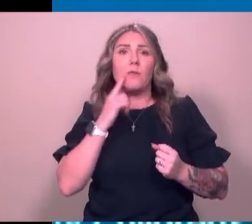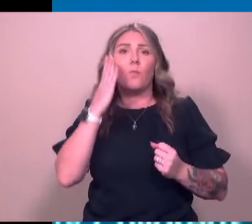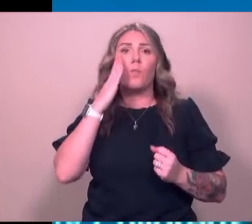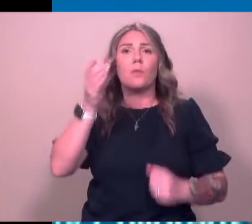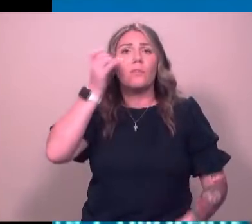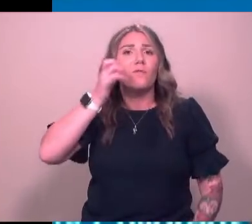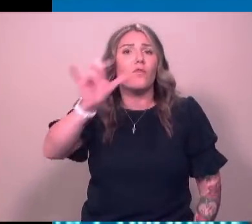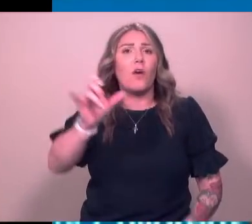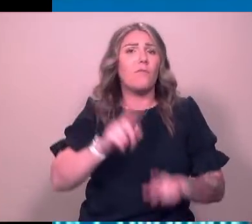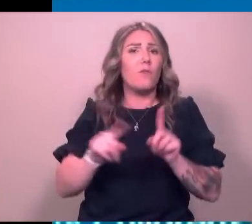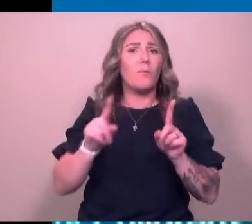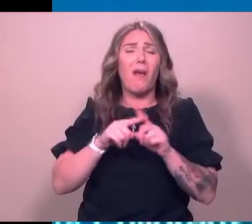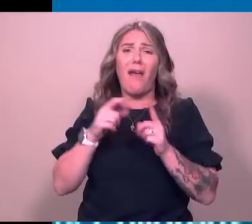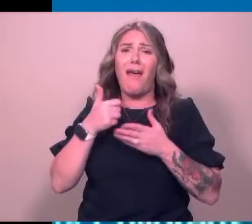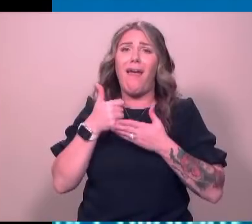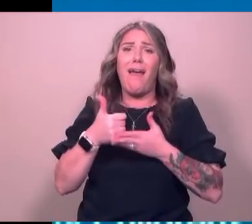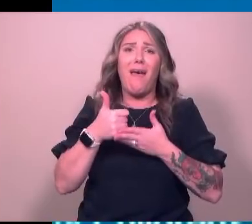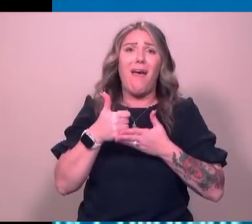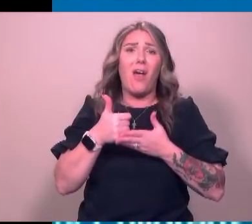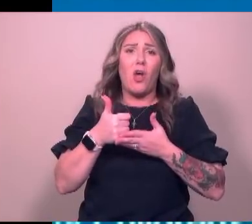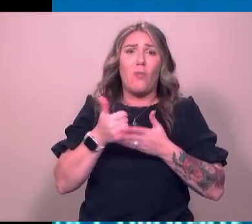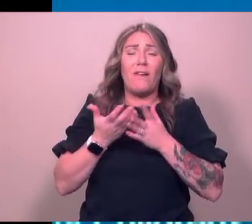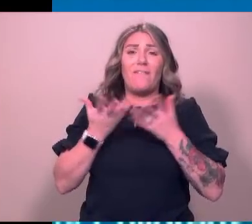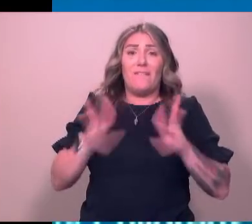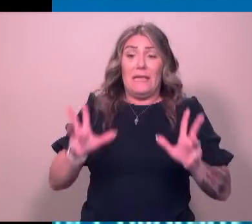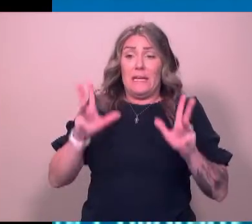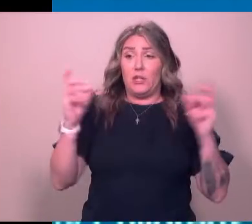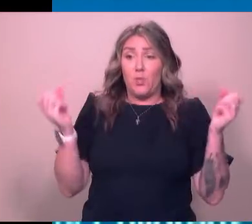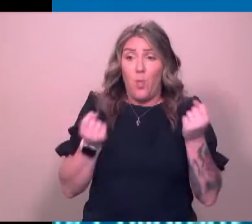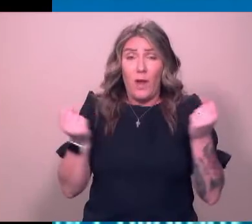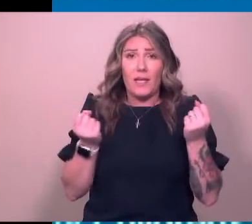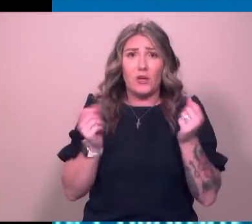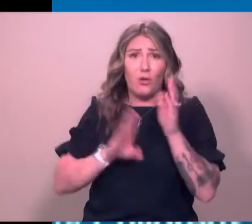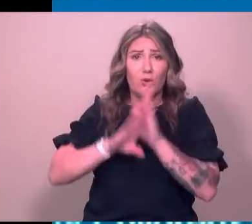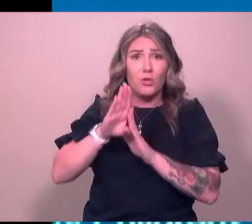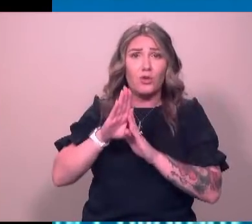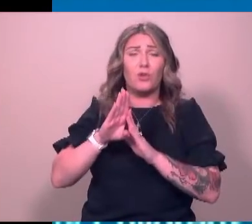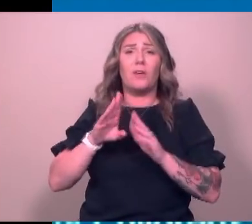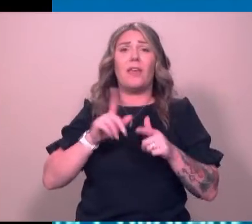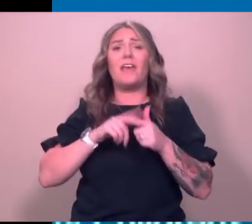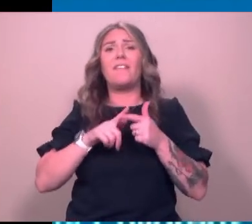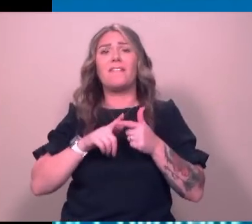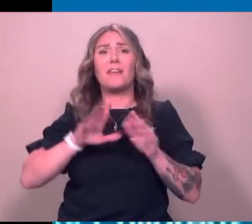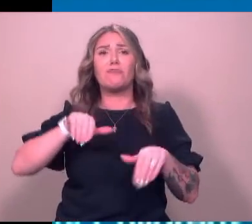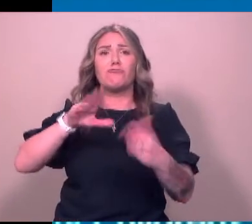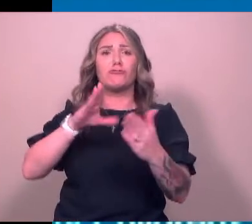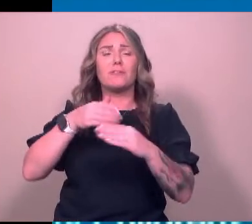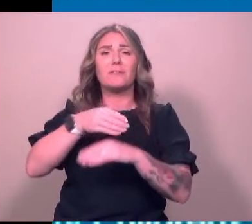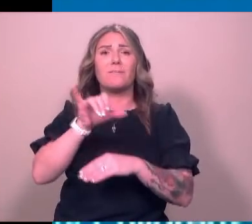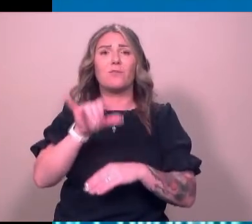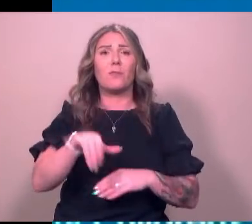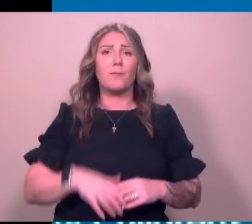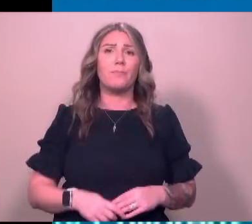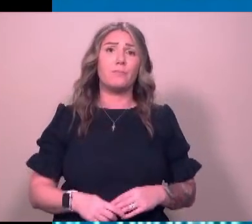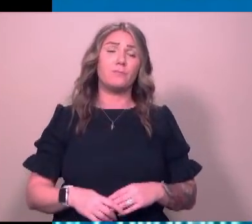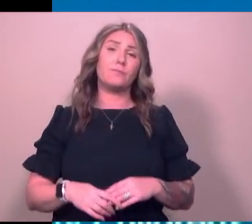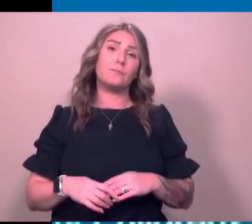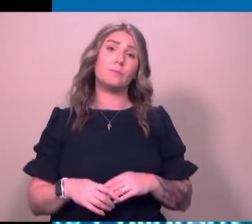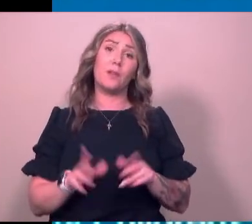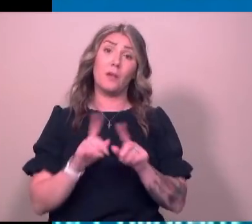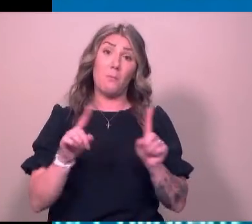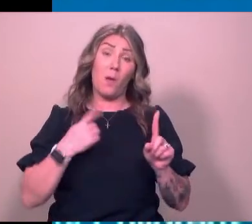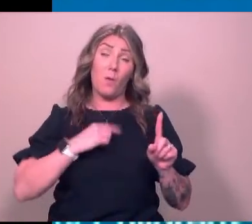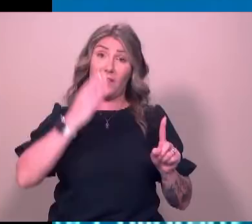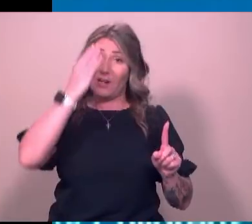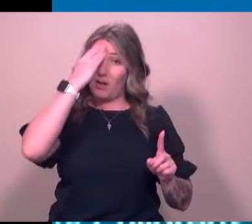forever, but help get us through the winter season, get us through this surge, and then we can readdress it after that. But we know